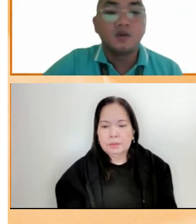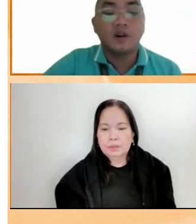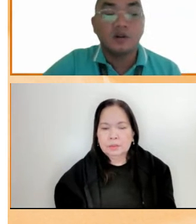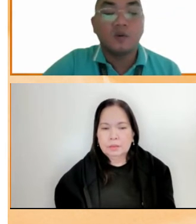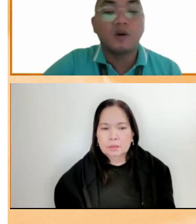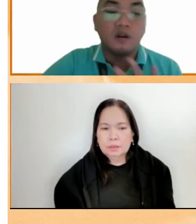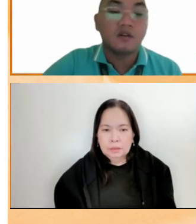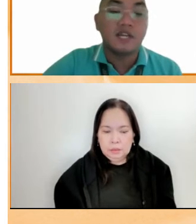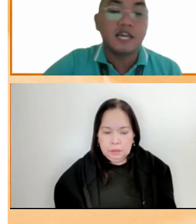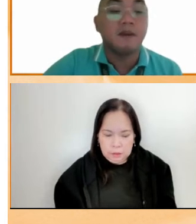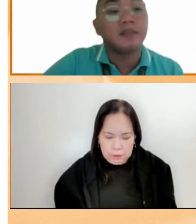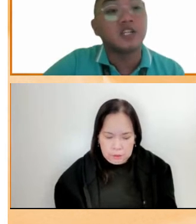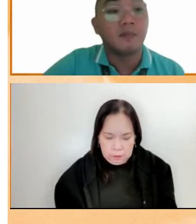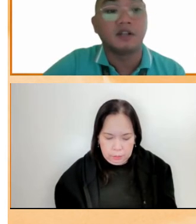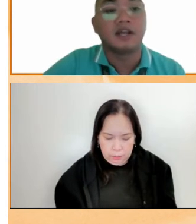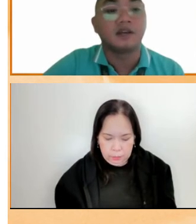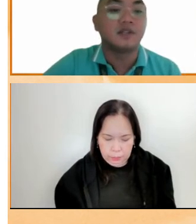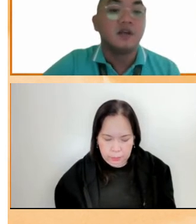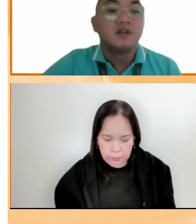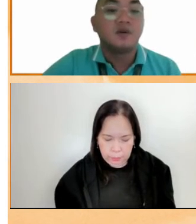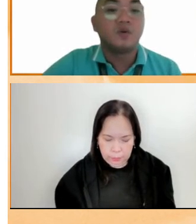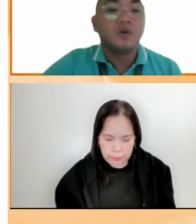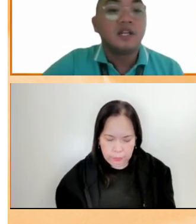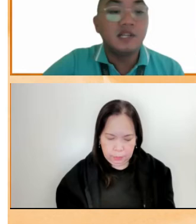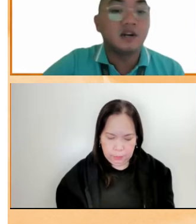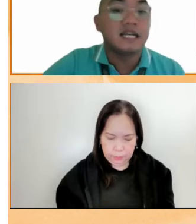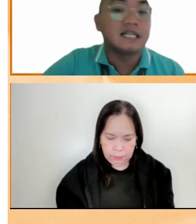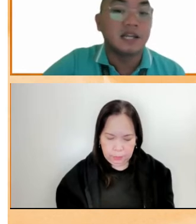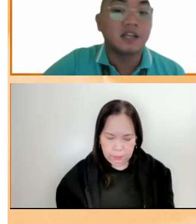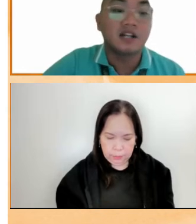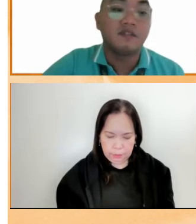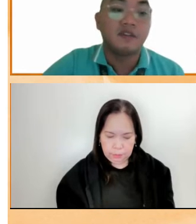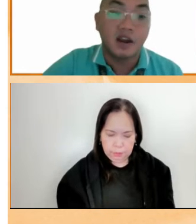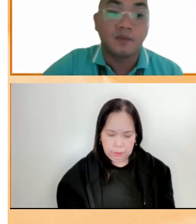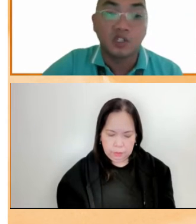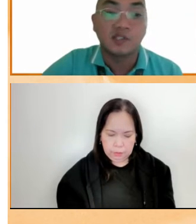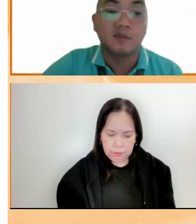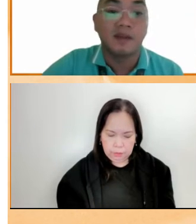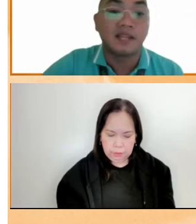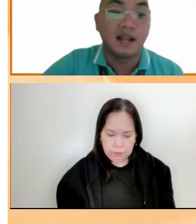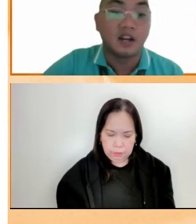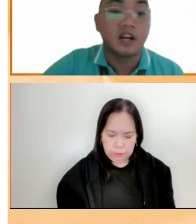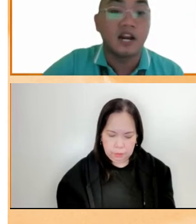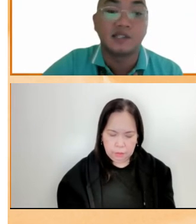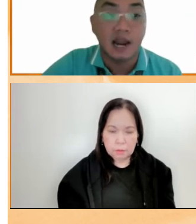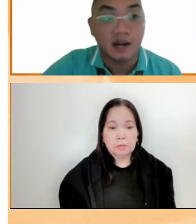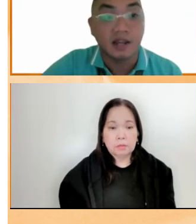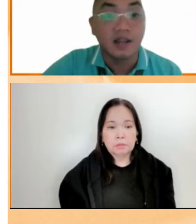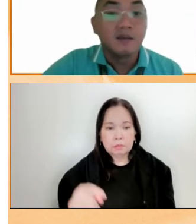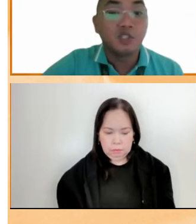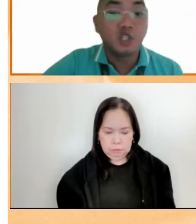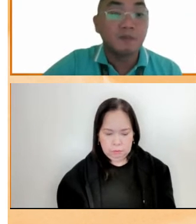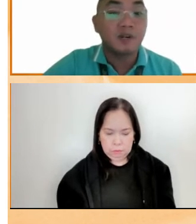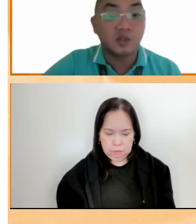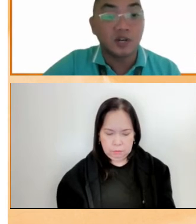So what are the implementation bottlenecks? So disease-oriented and curative care approaches to mental health are necessary,